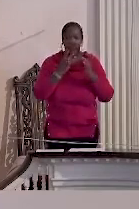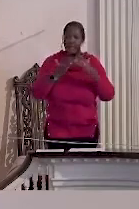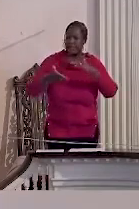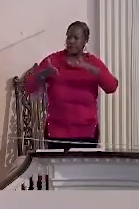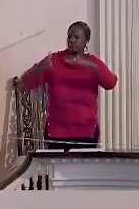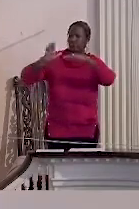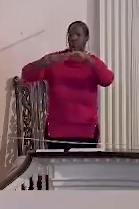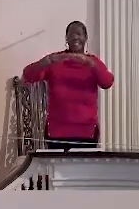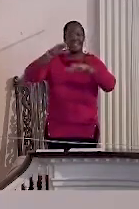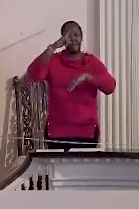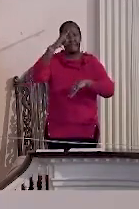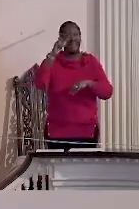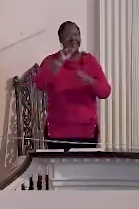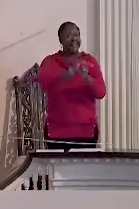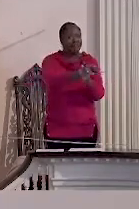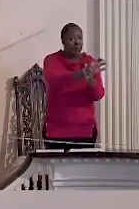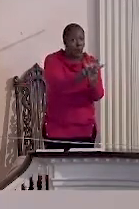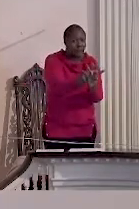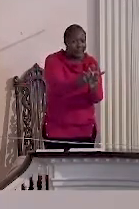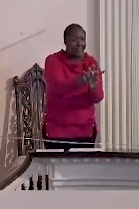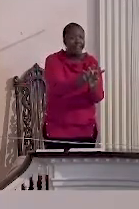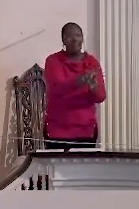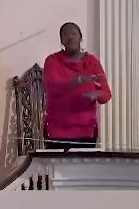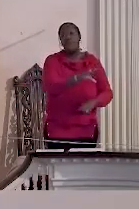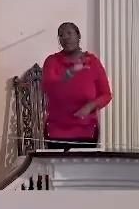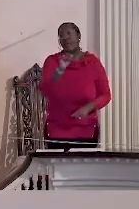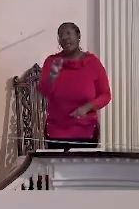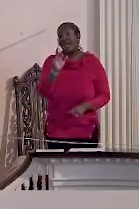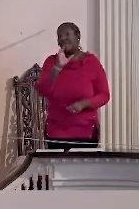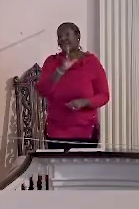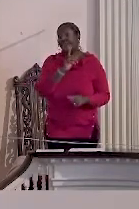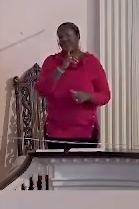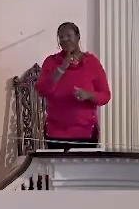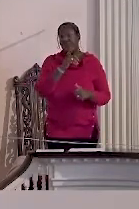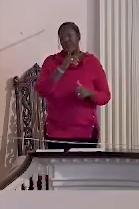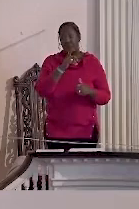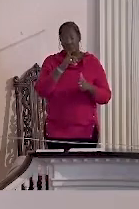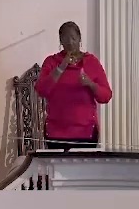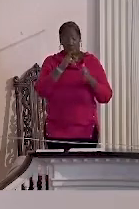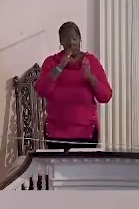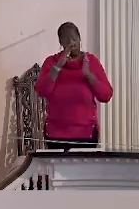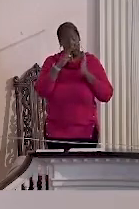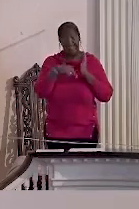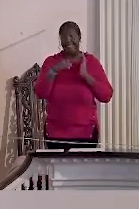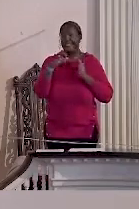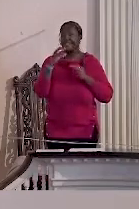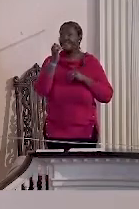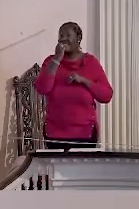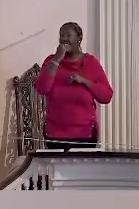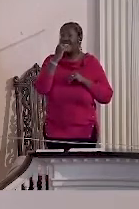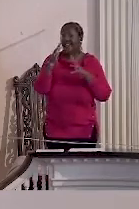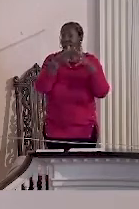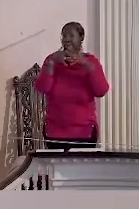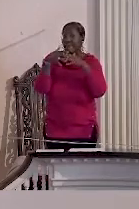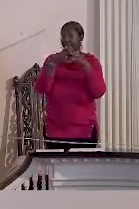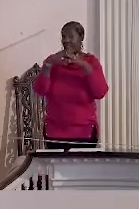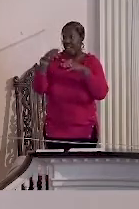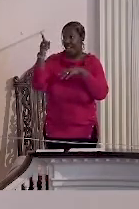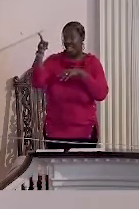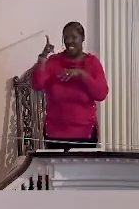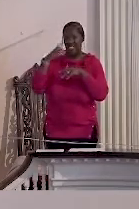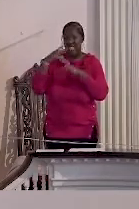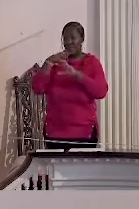as a result of the pandemic. And according to Feeding America, in the District of Columbia, one